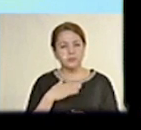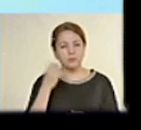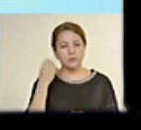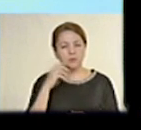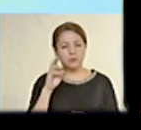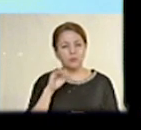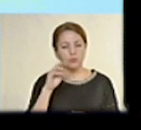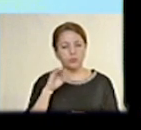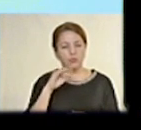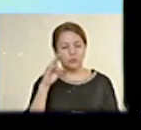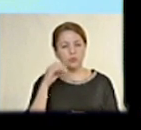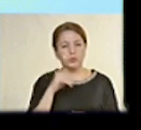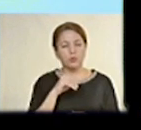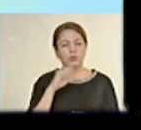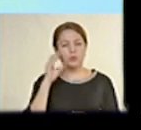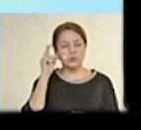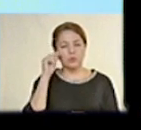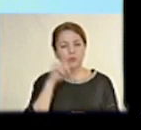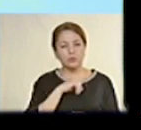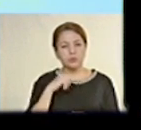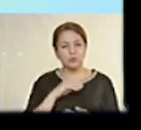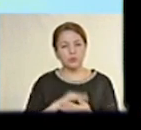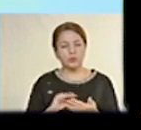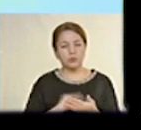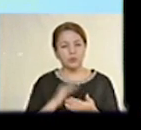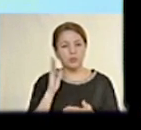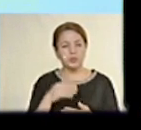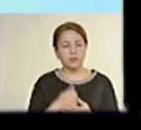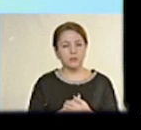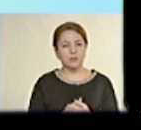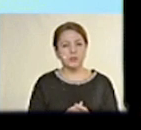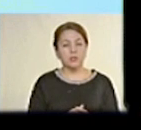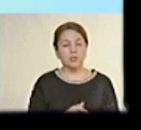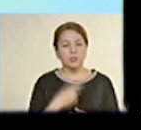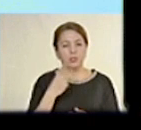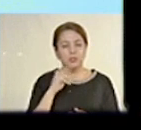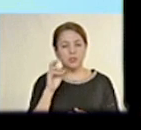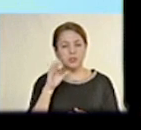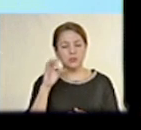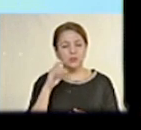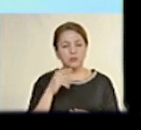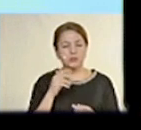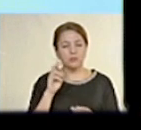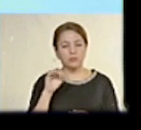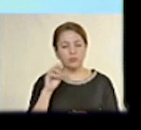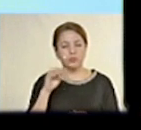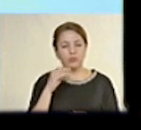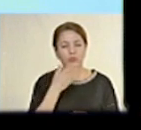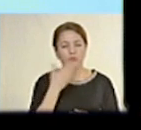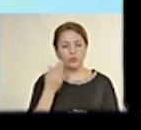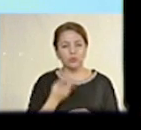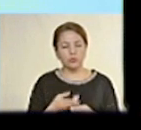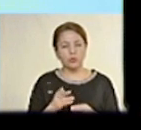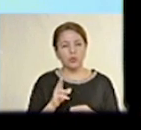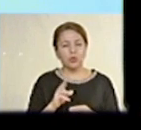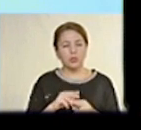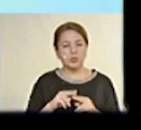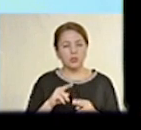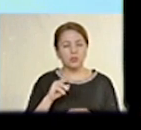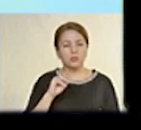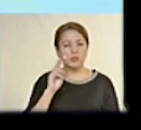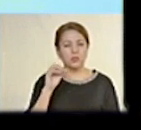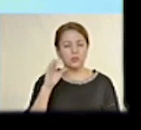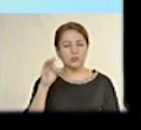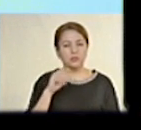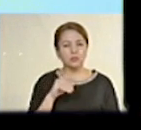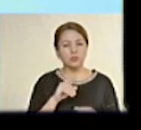butun son o'zi yoziladi, chunki ikkinchi kasrimizda butun son yo'q. Va kasr qismlarini qo'shayotganimizda 4 ni 3 ga